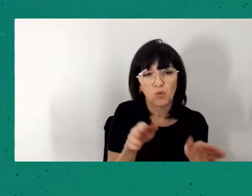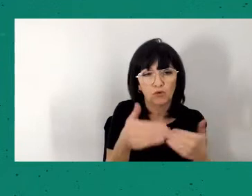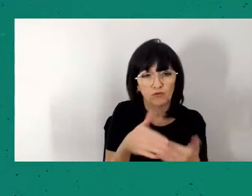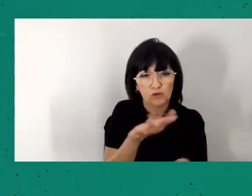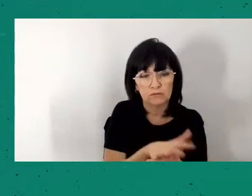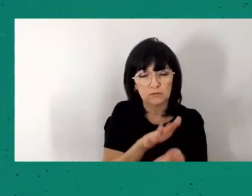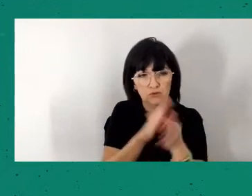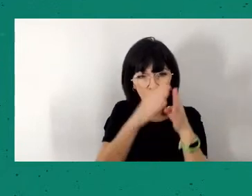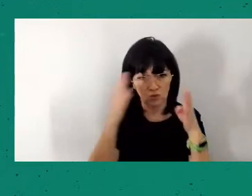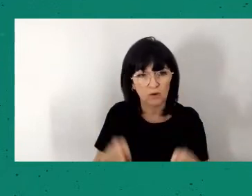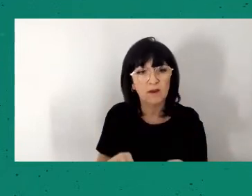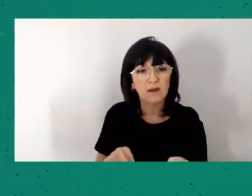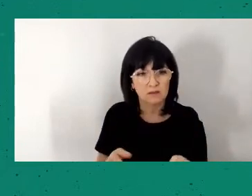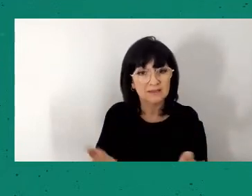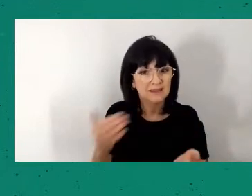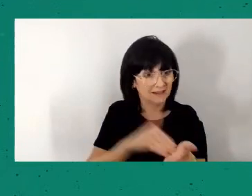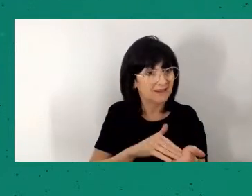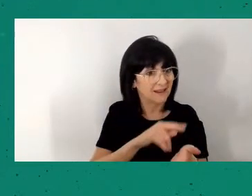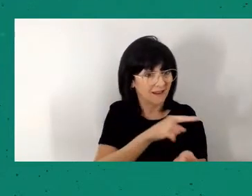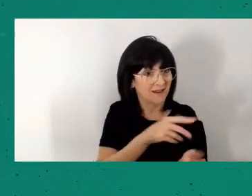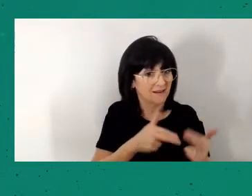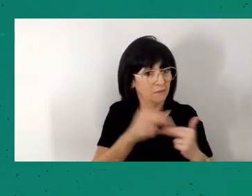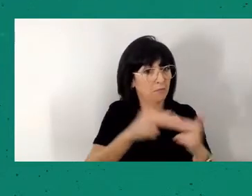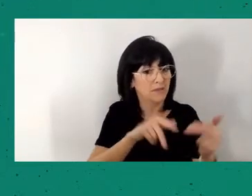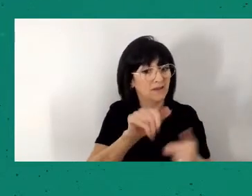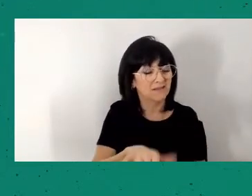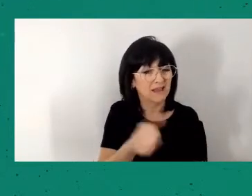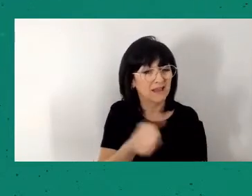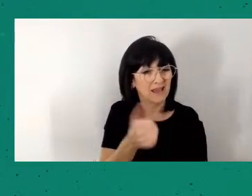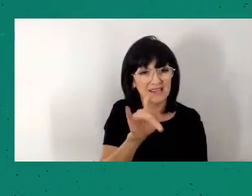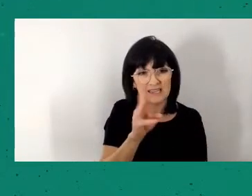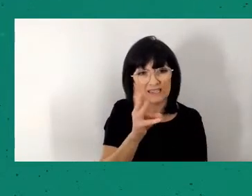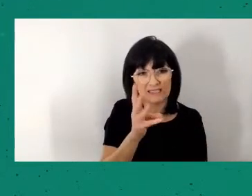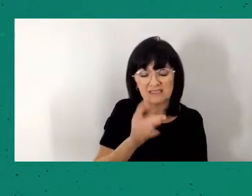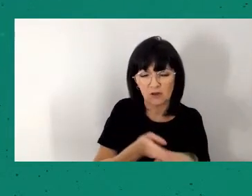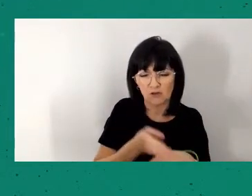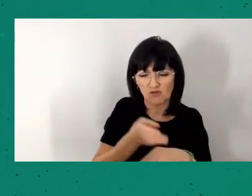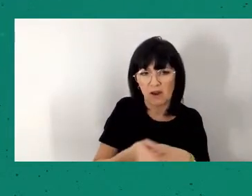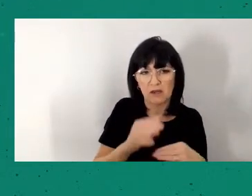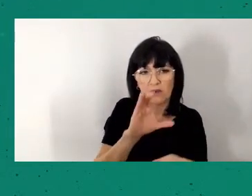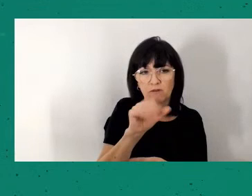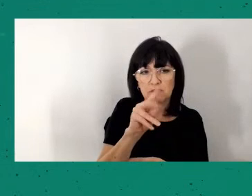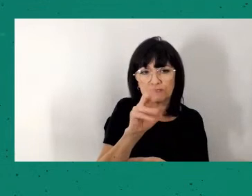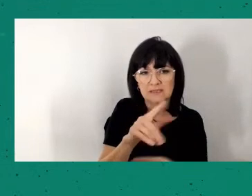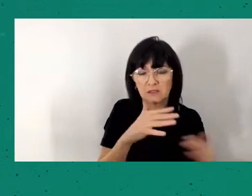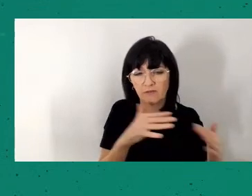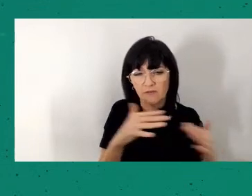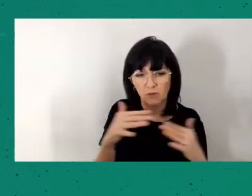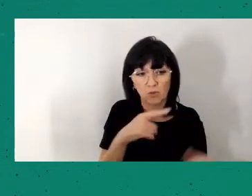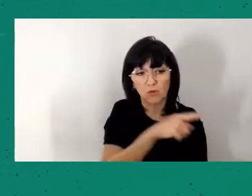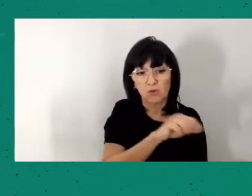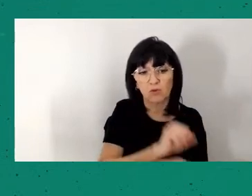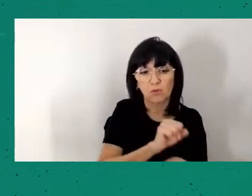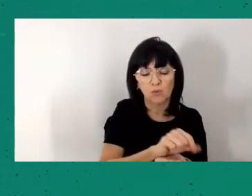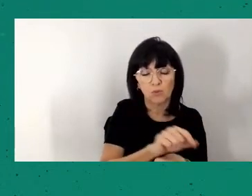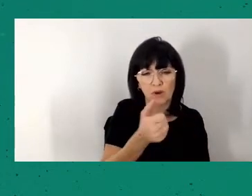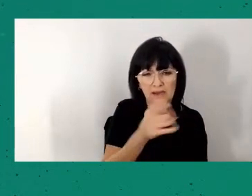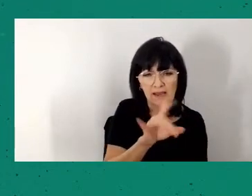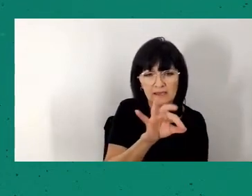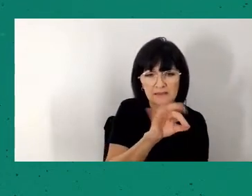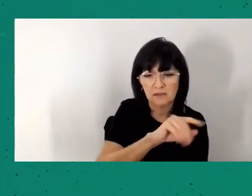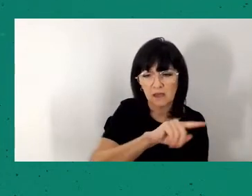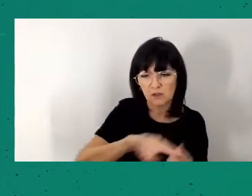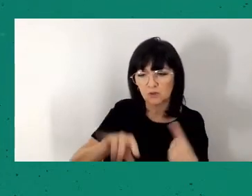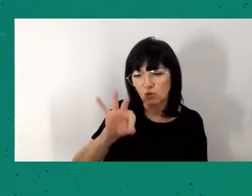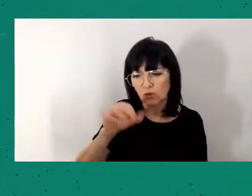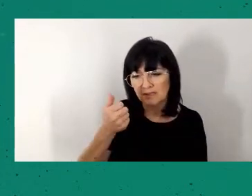after the Civil War, 1868. And again, she was there from 1890 to